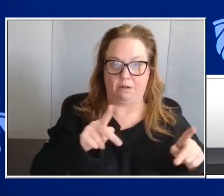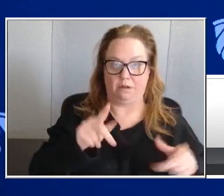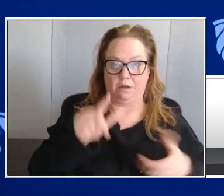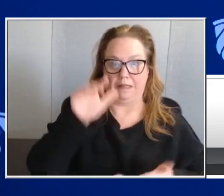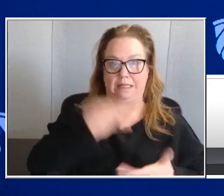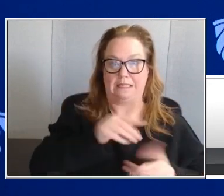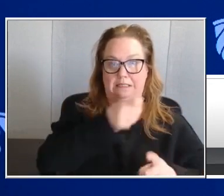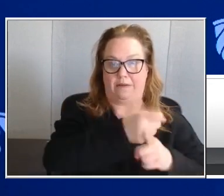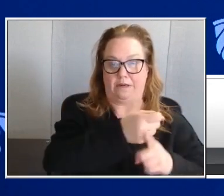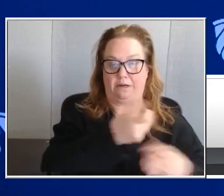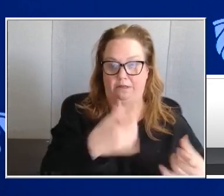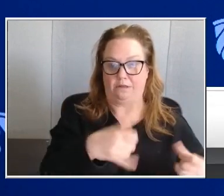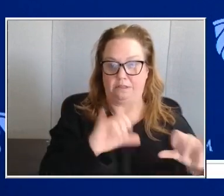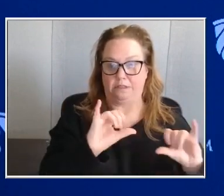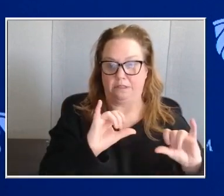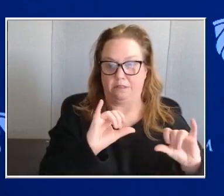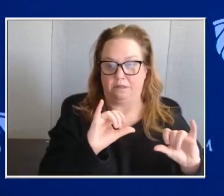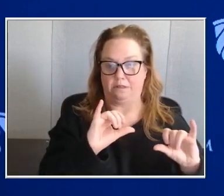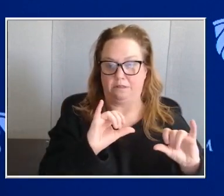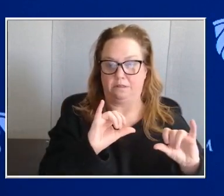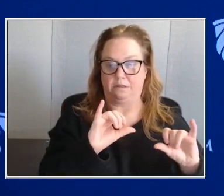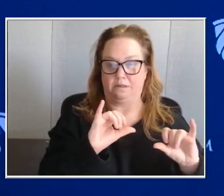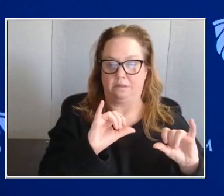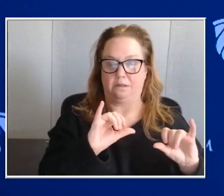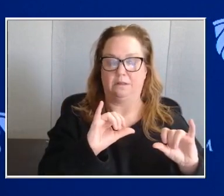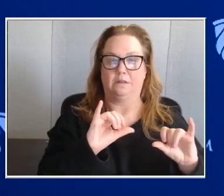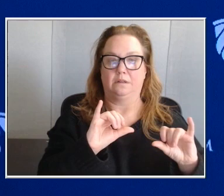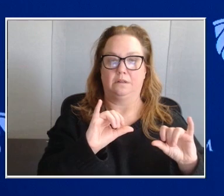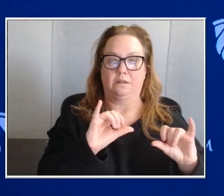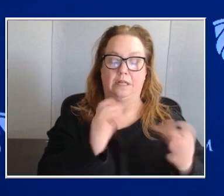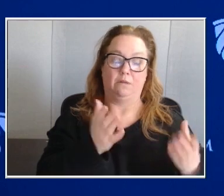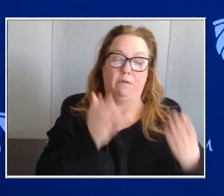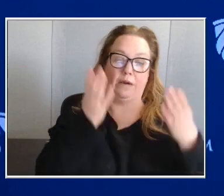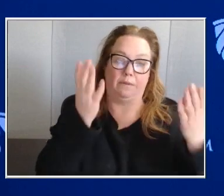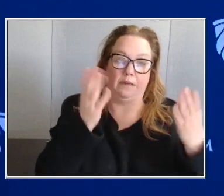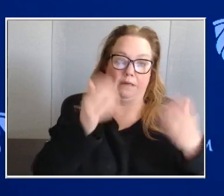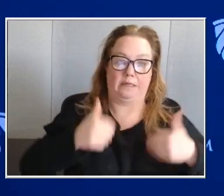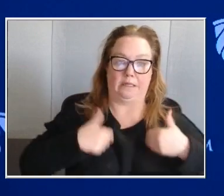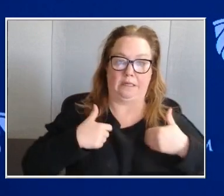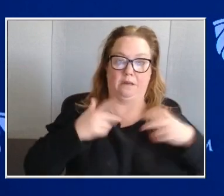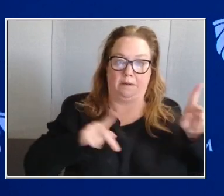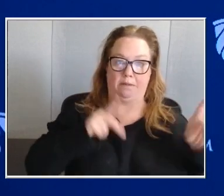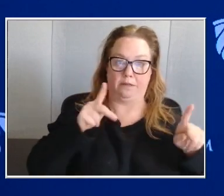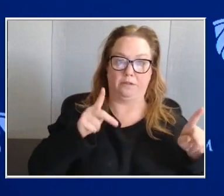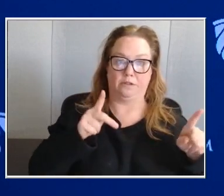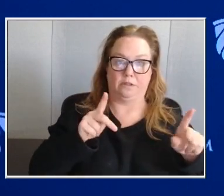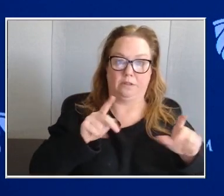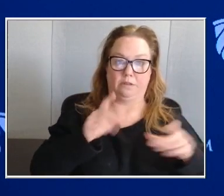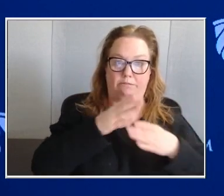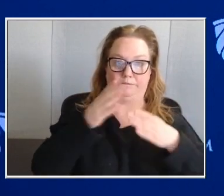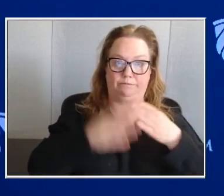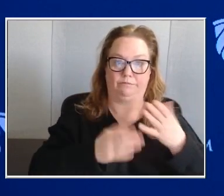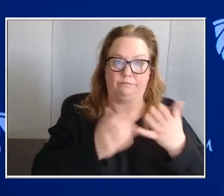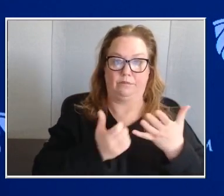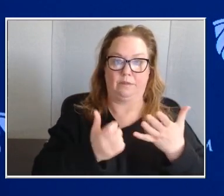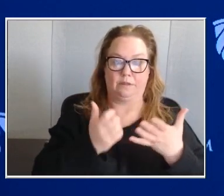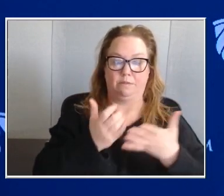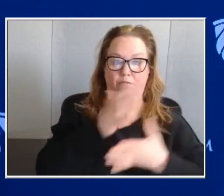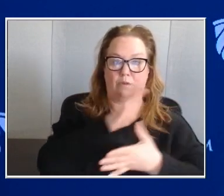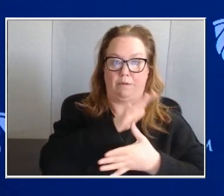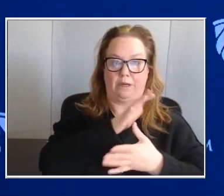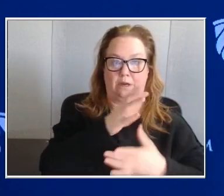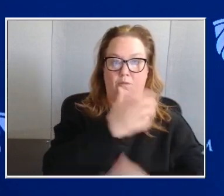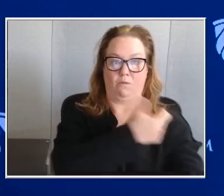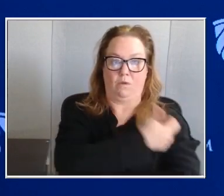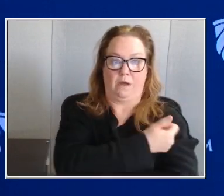although they still are, but they still do recommend that the younger population does complete the primary series and get at least 1